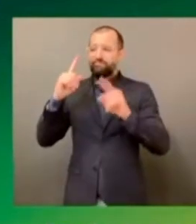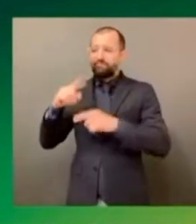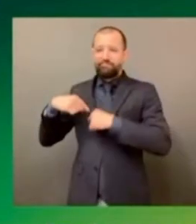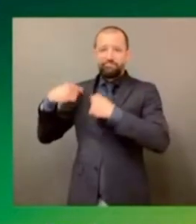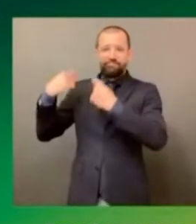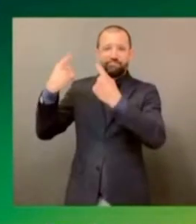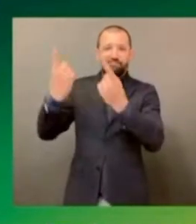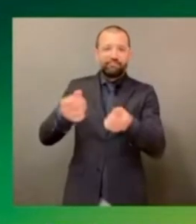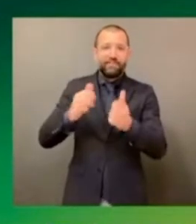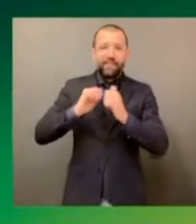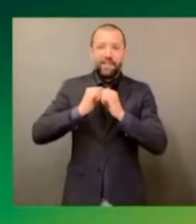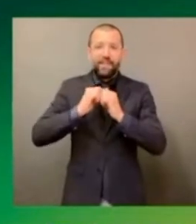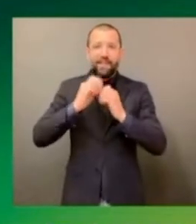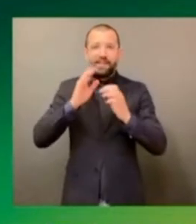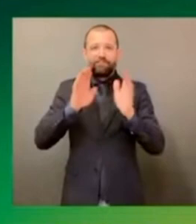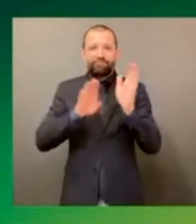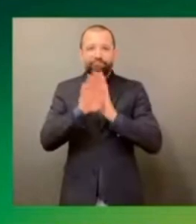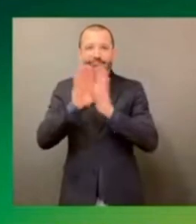the premise,